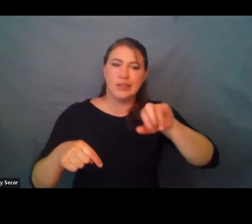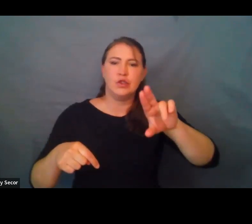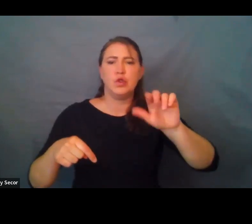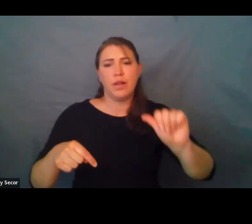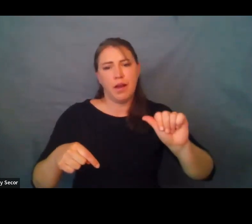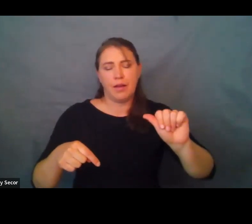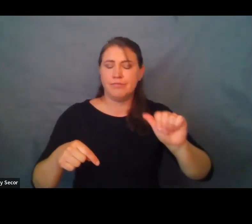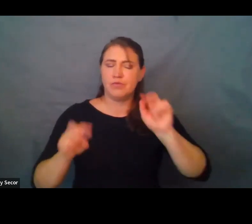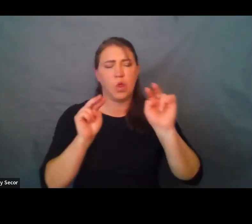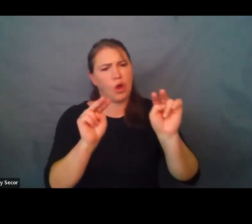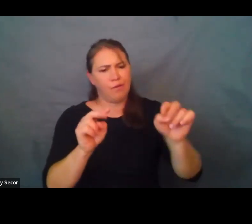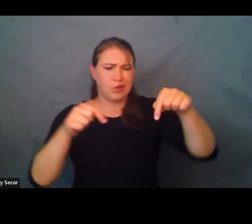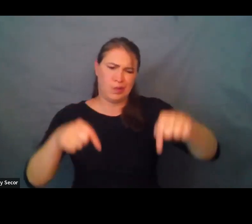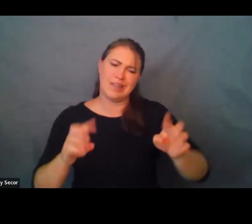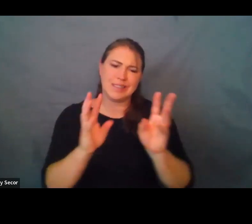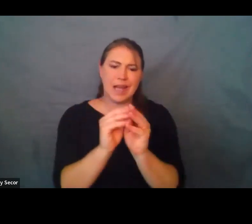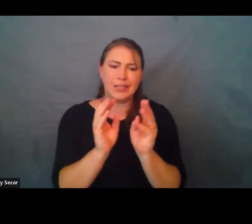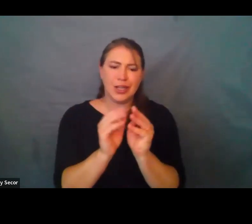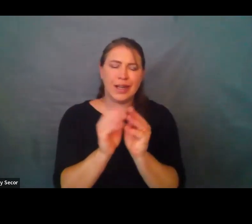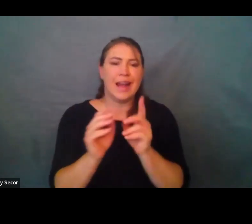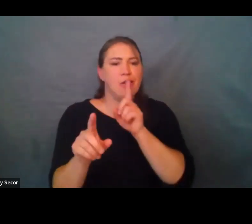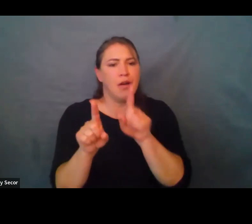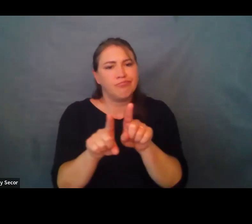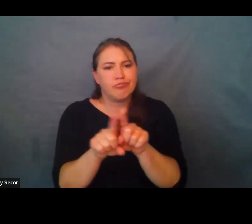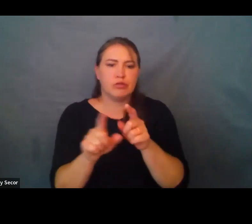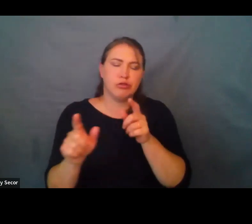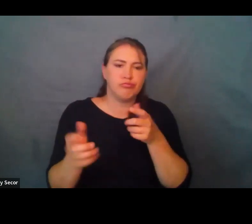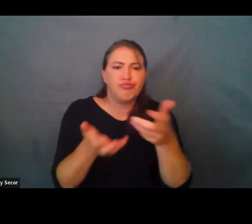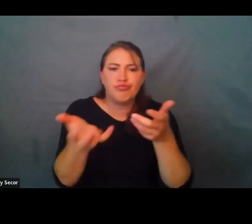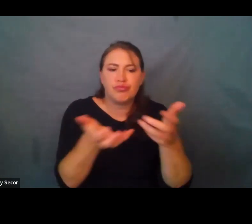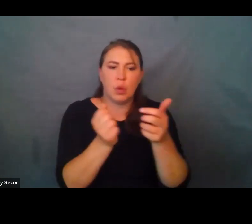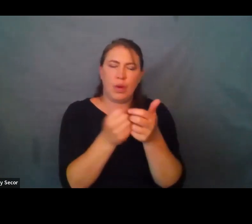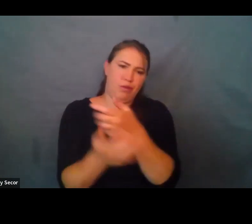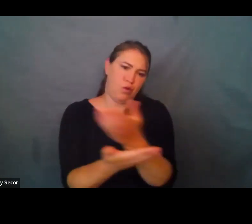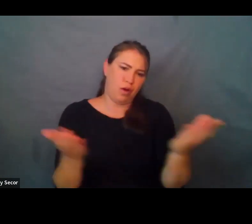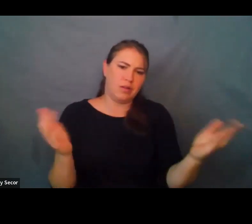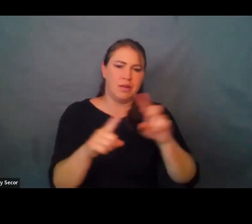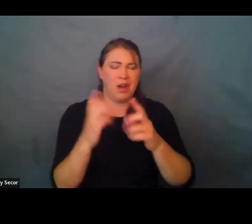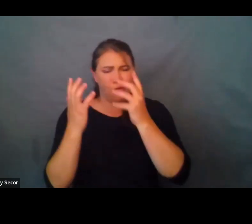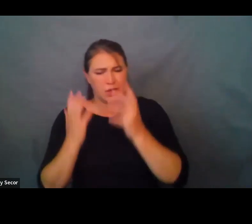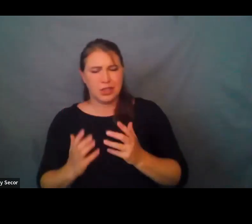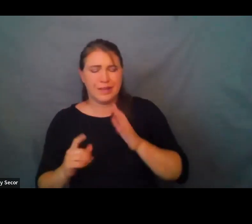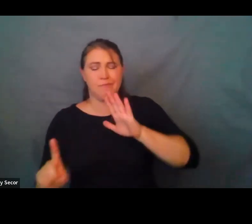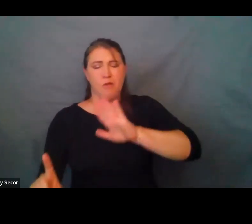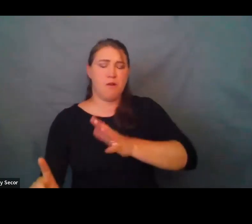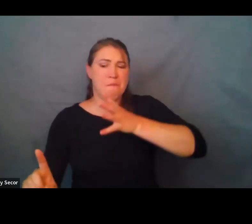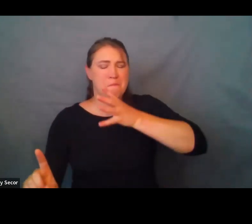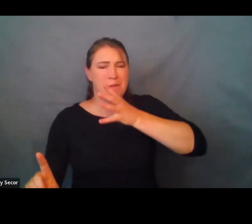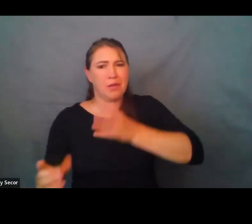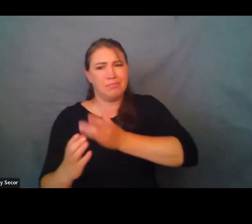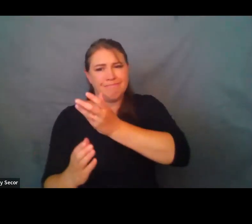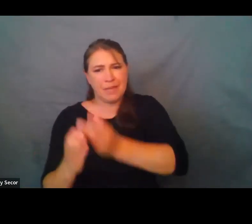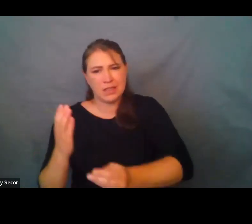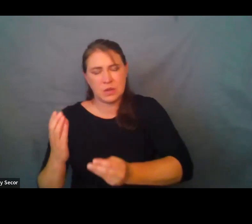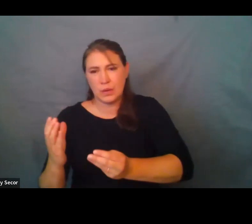forward to this session and speaking with you all. Unfortunately, her mother passed away unexpectedly, and she